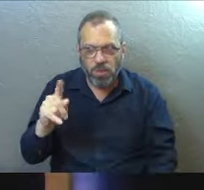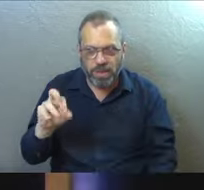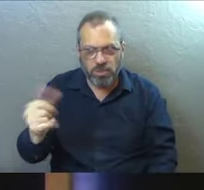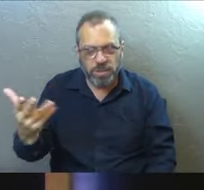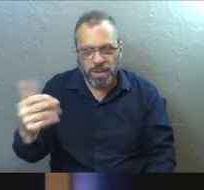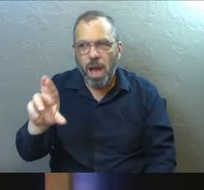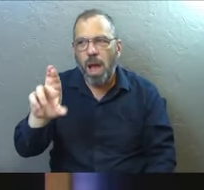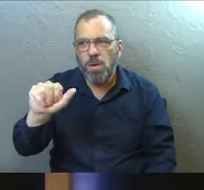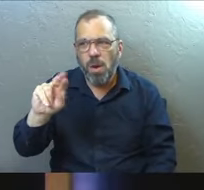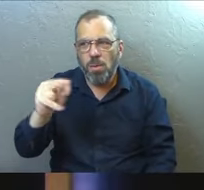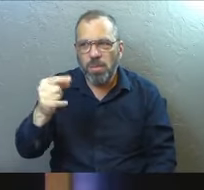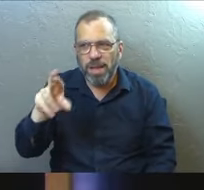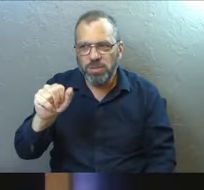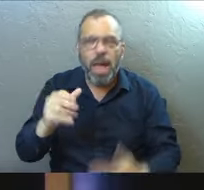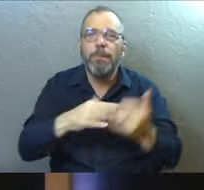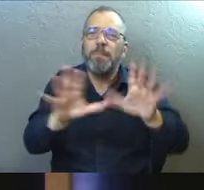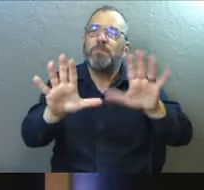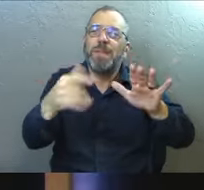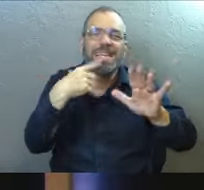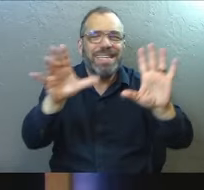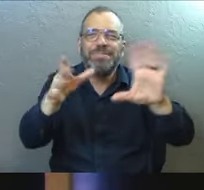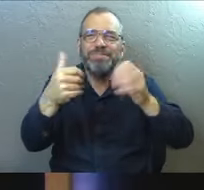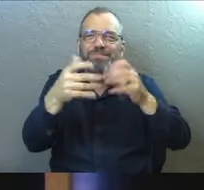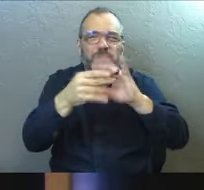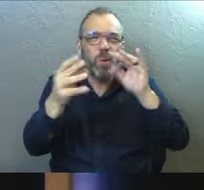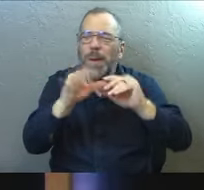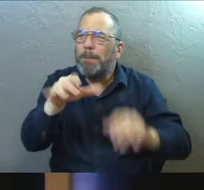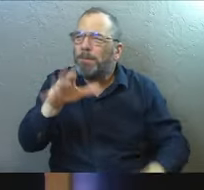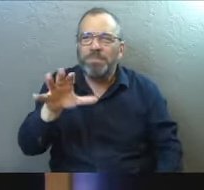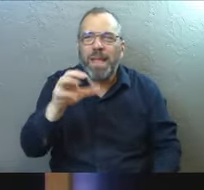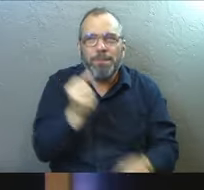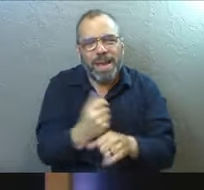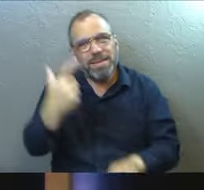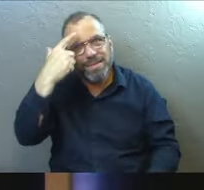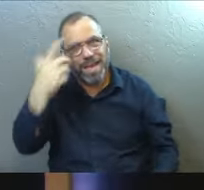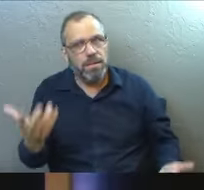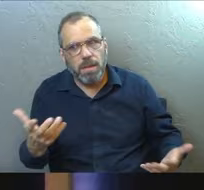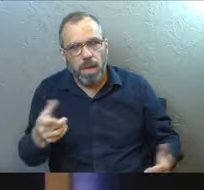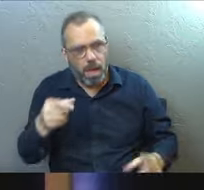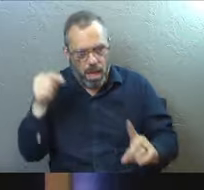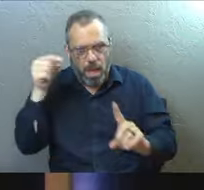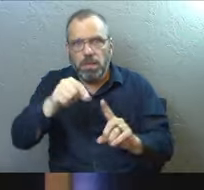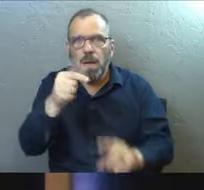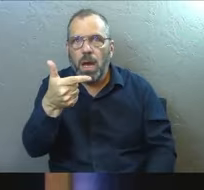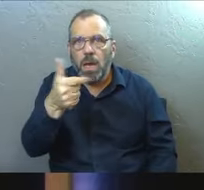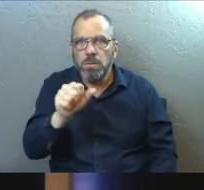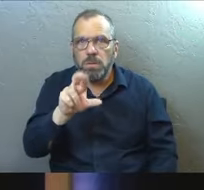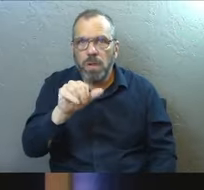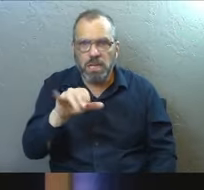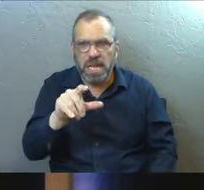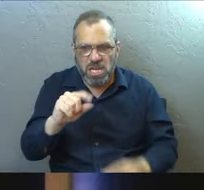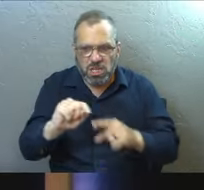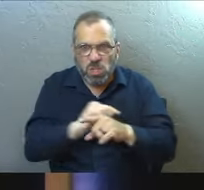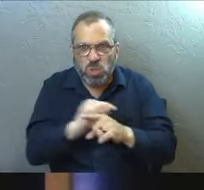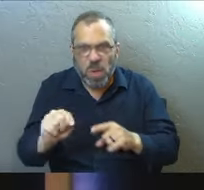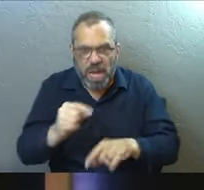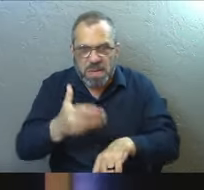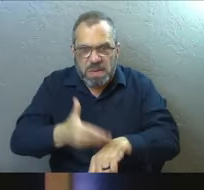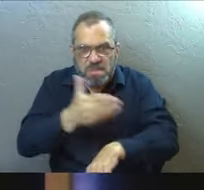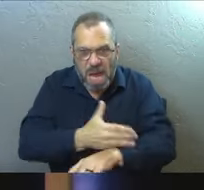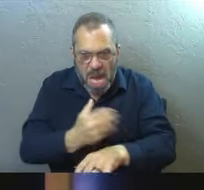But I say all that to say because that's like, that makes a lot of sense to us. Like, he's been training to do this thing, to get